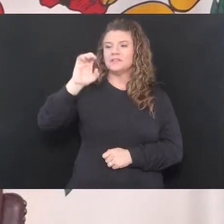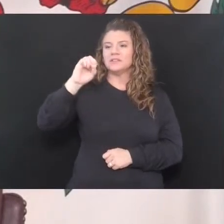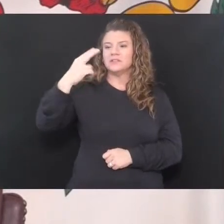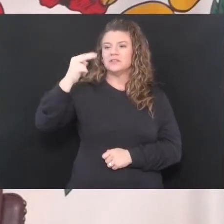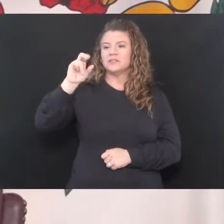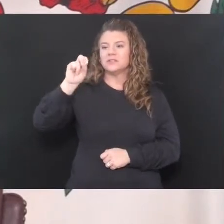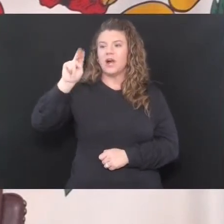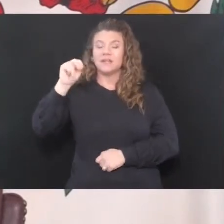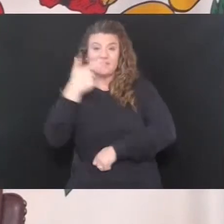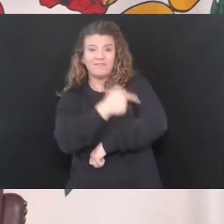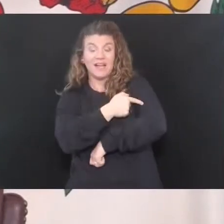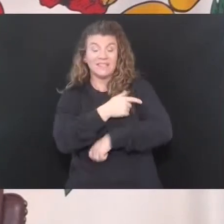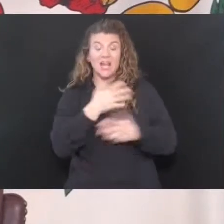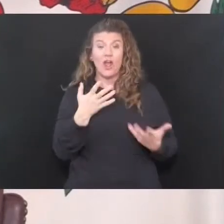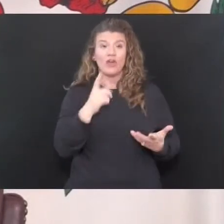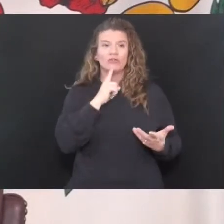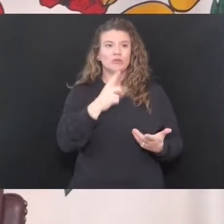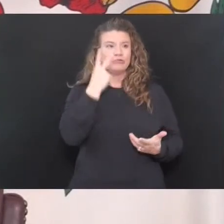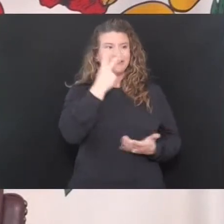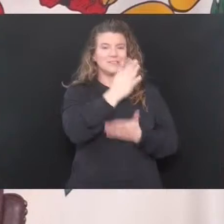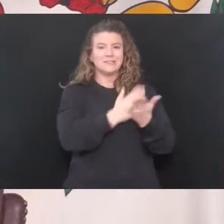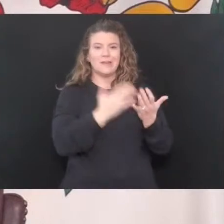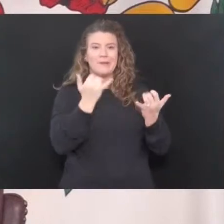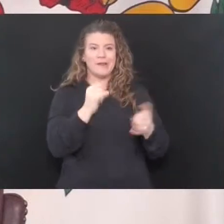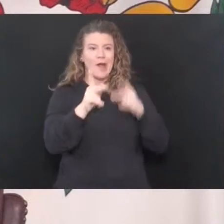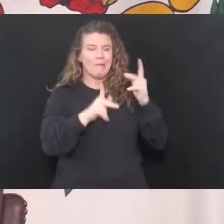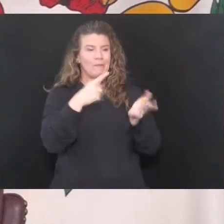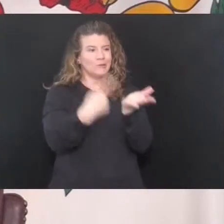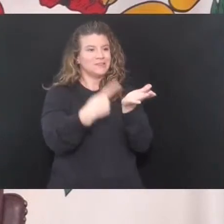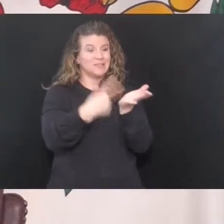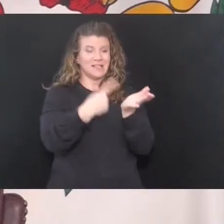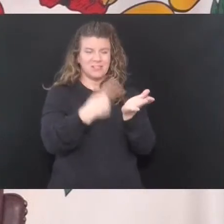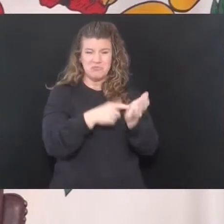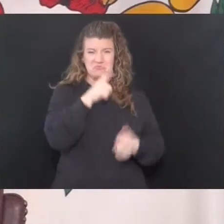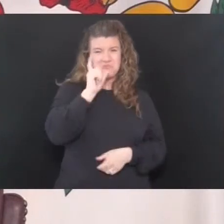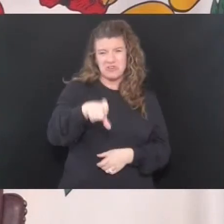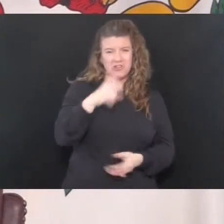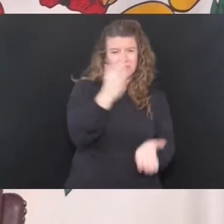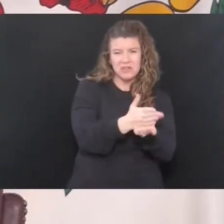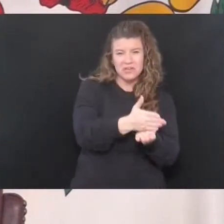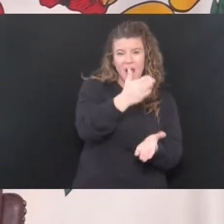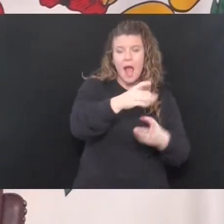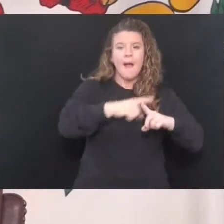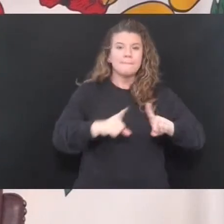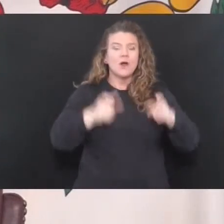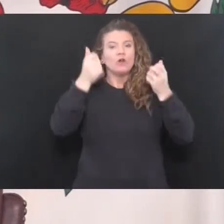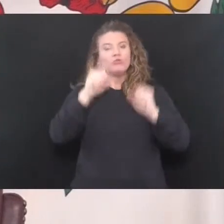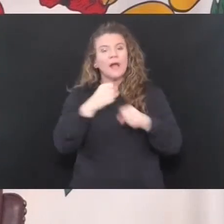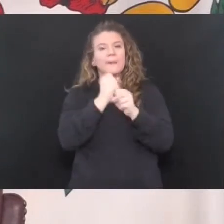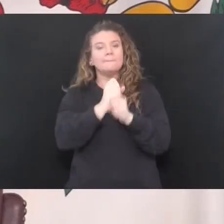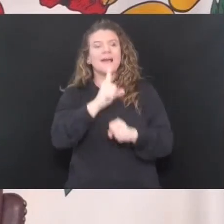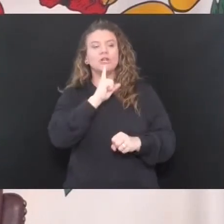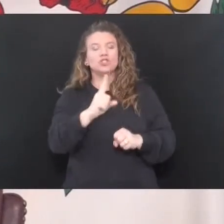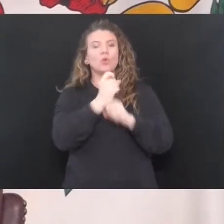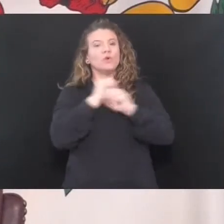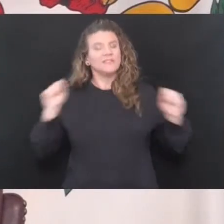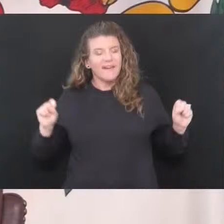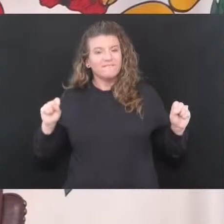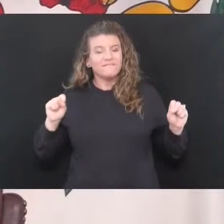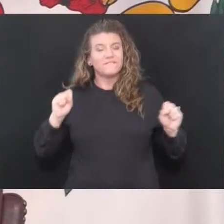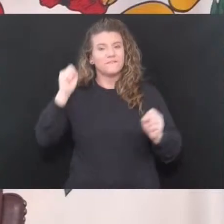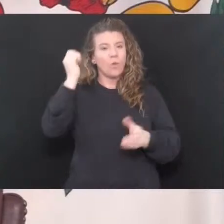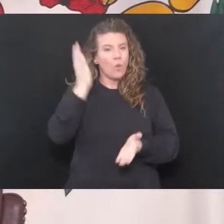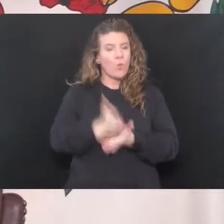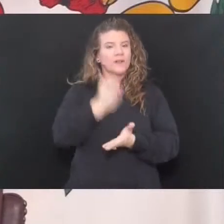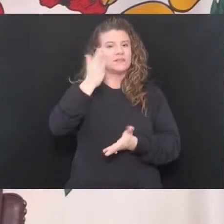that it should have never been stopped, but from a standpoint of trying to be super safe, we